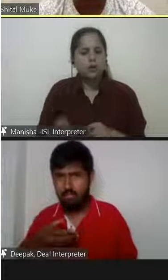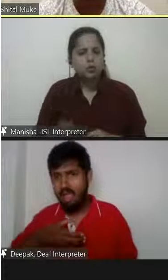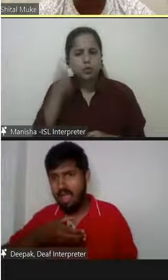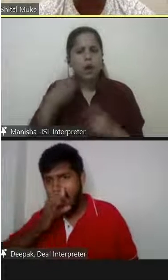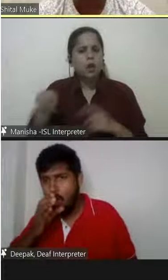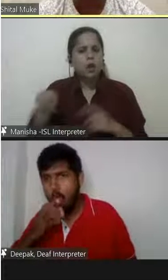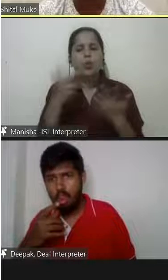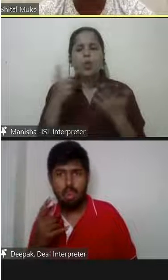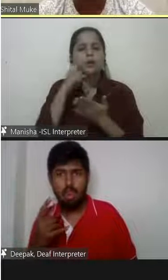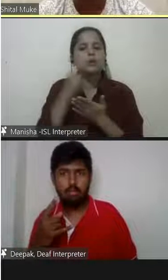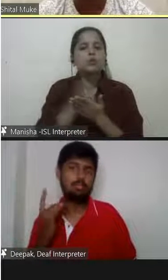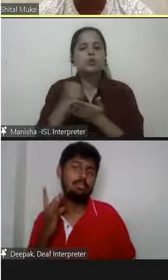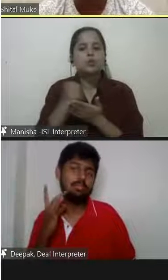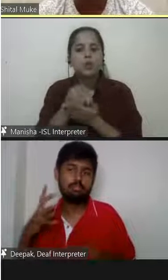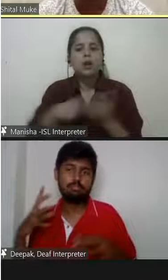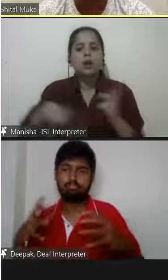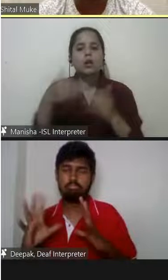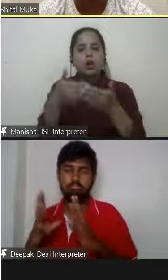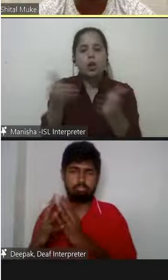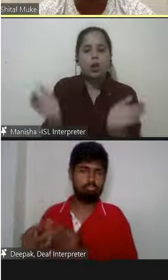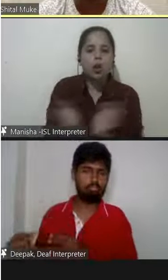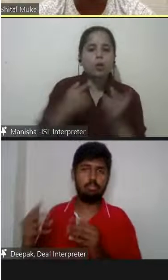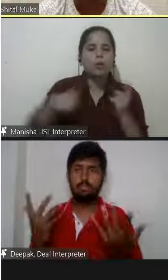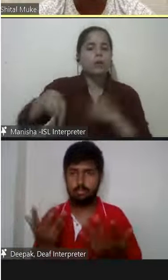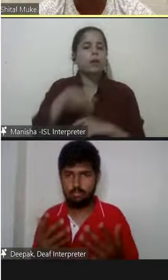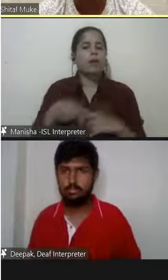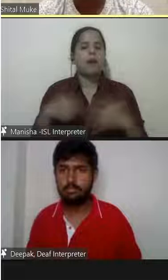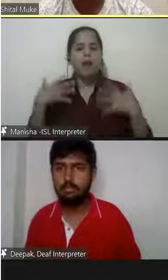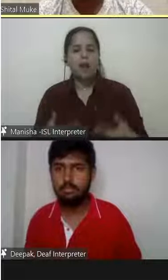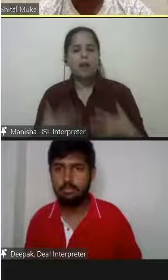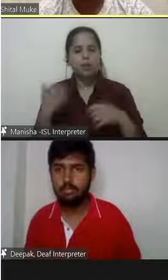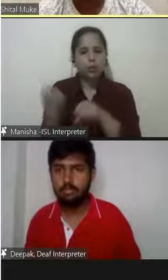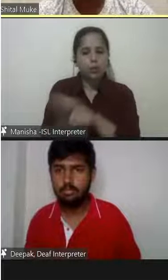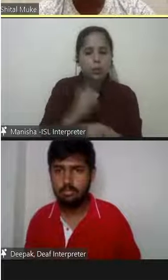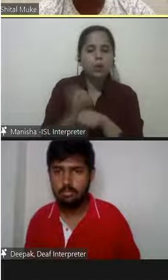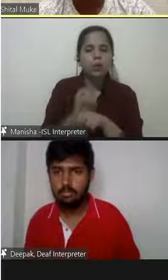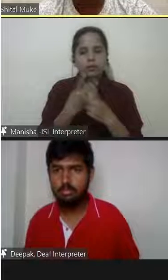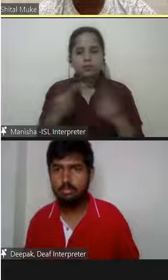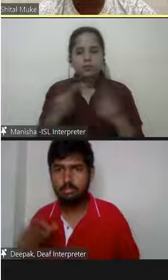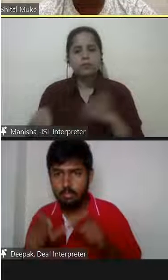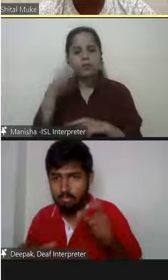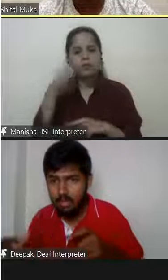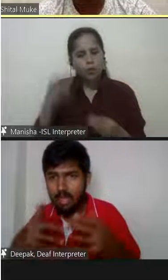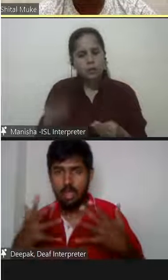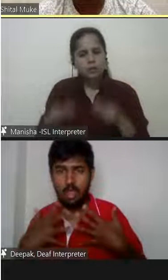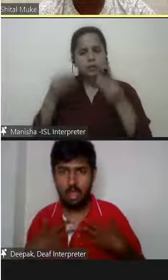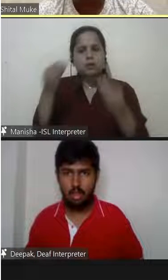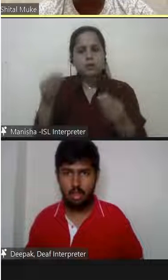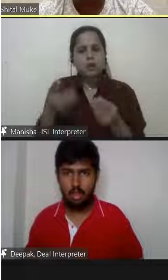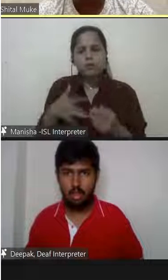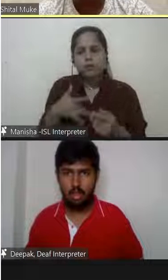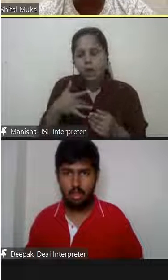where the community health workers or the non-specialist health workers deliver these interventions